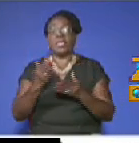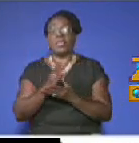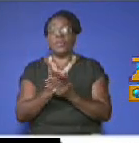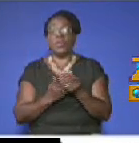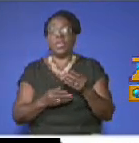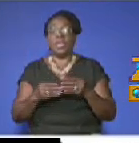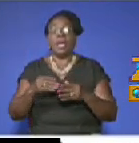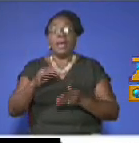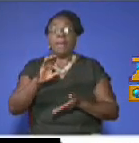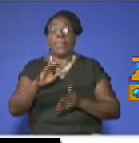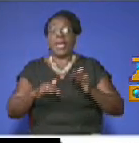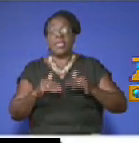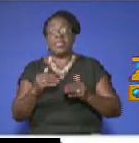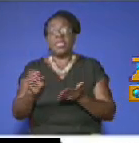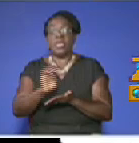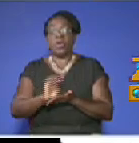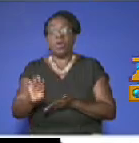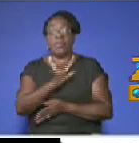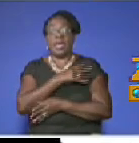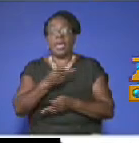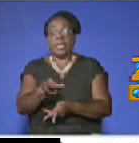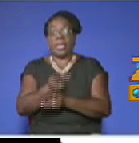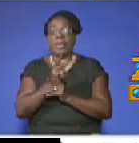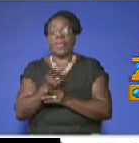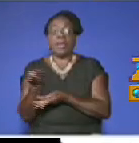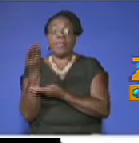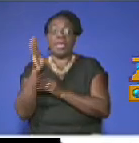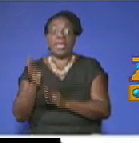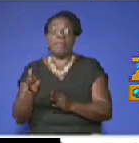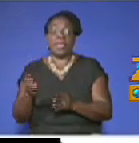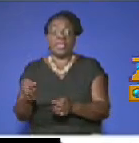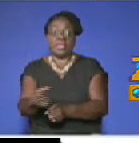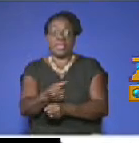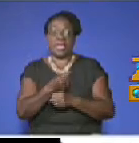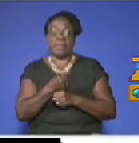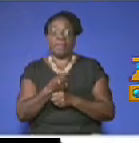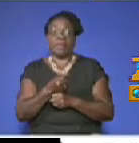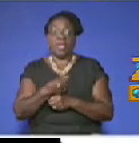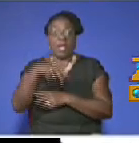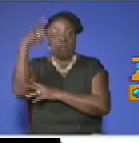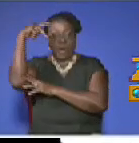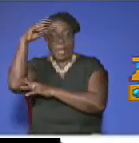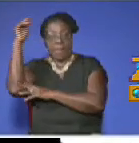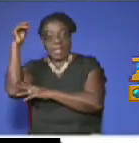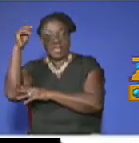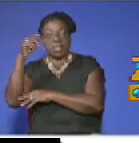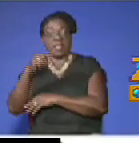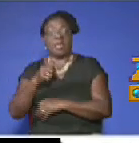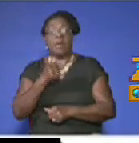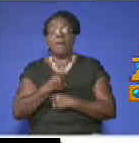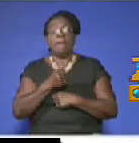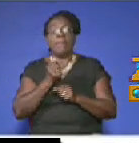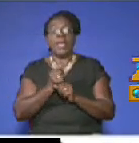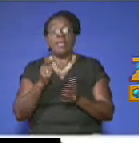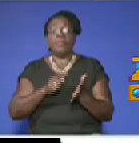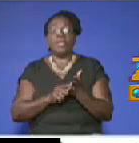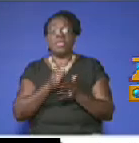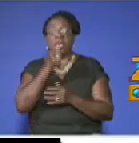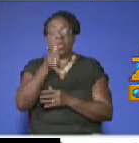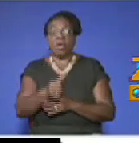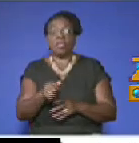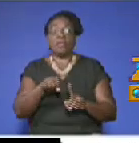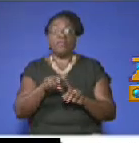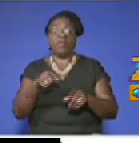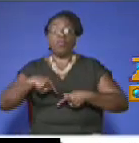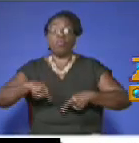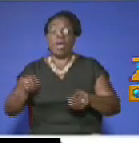the economy and keeping Bahamians safe. Prime Minister the Most Honourable Dr. Hubert Minnis made the announcement from the office in